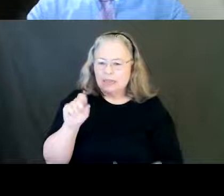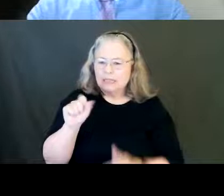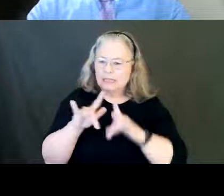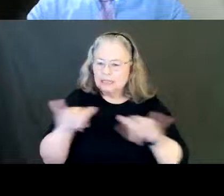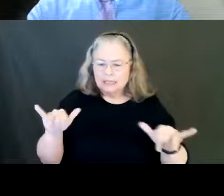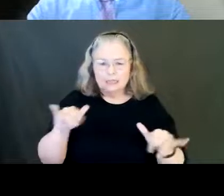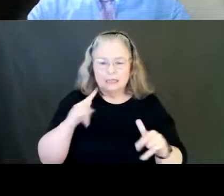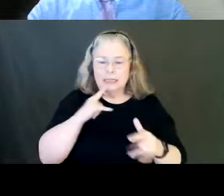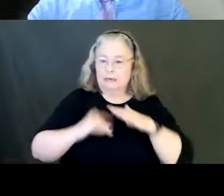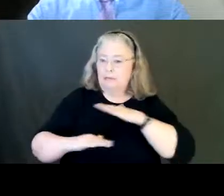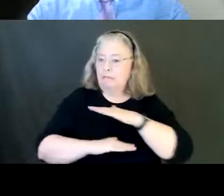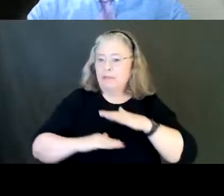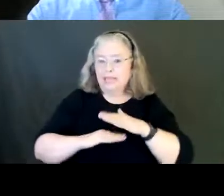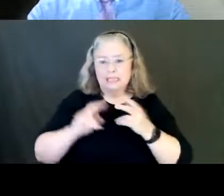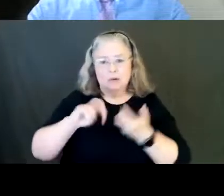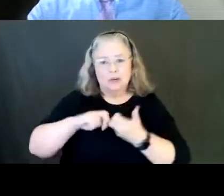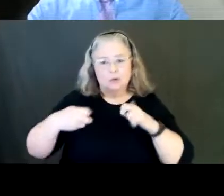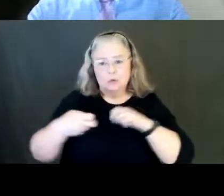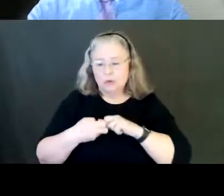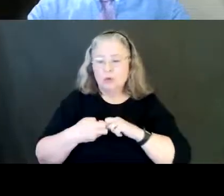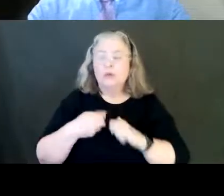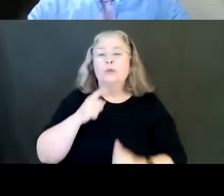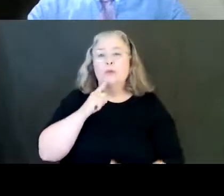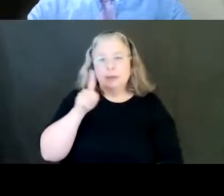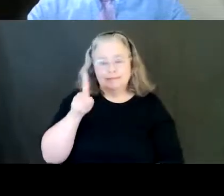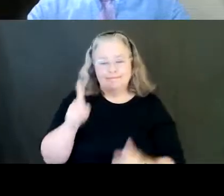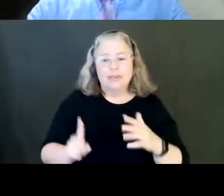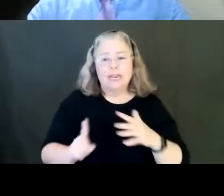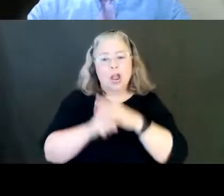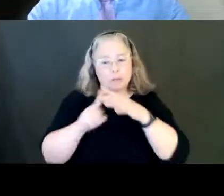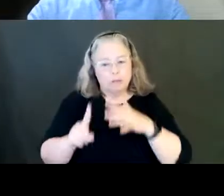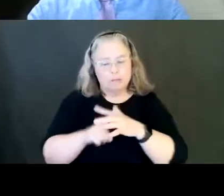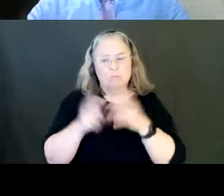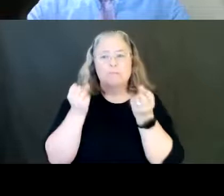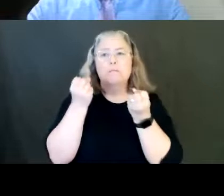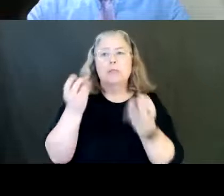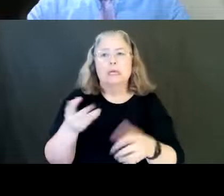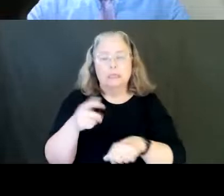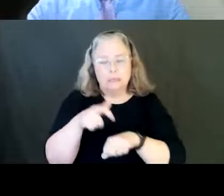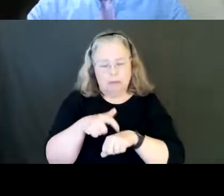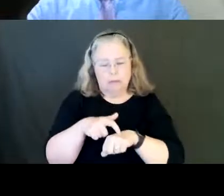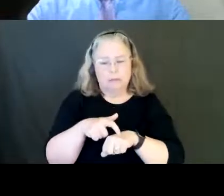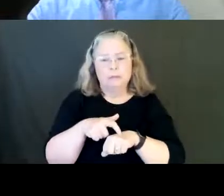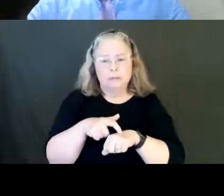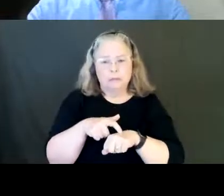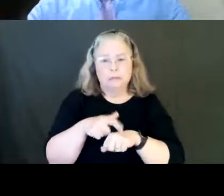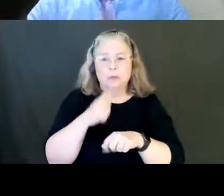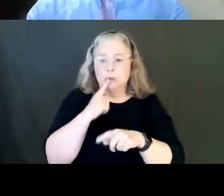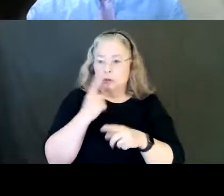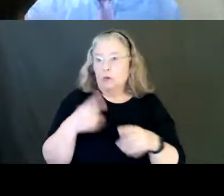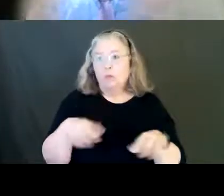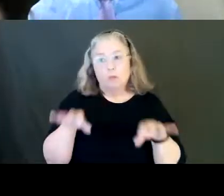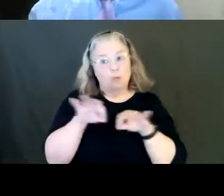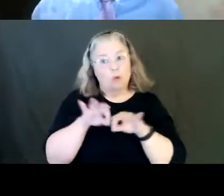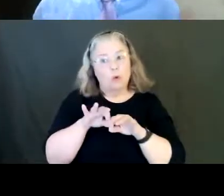fundamental issue, and definitely this is something that has come up numerous times, and something important, as